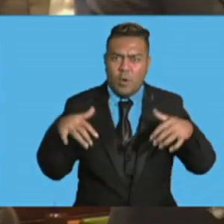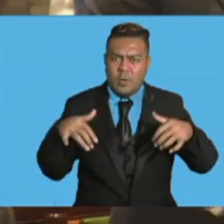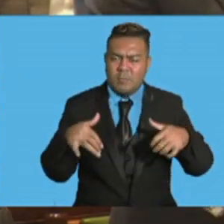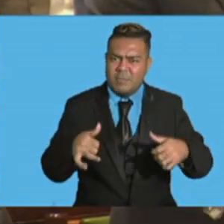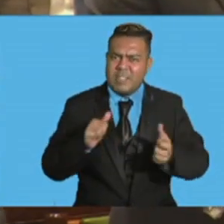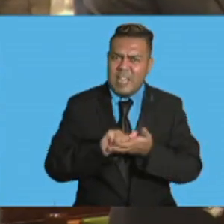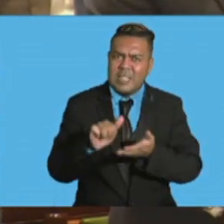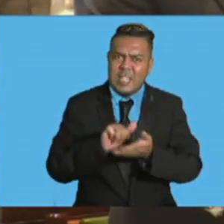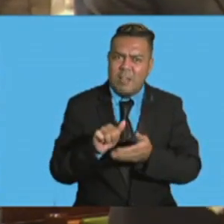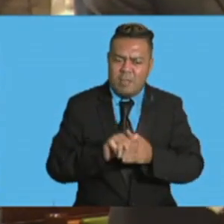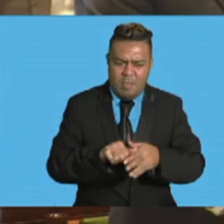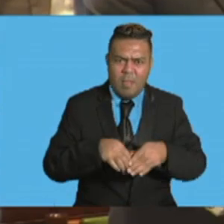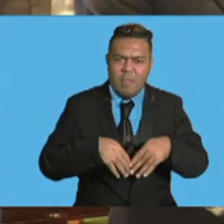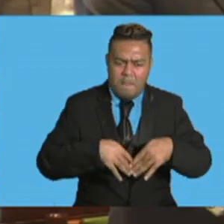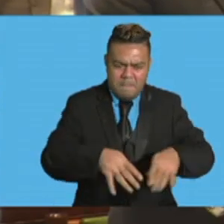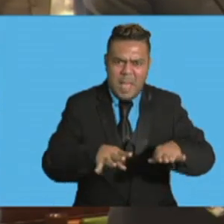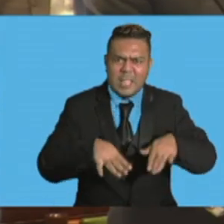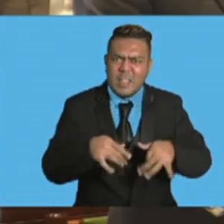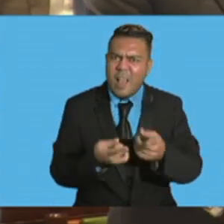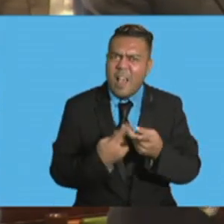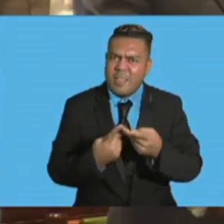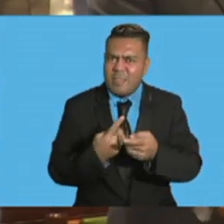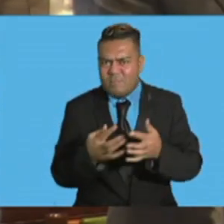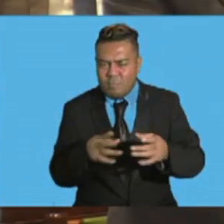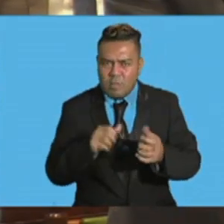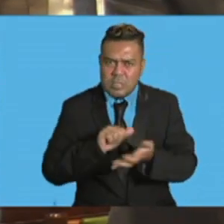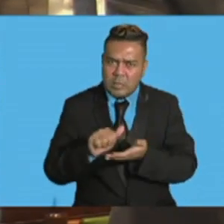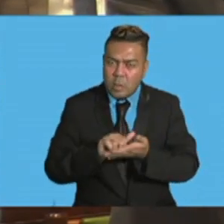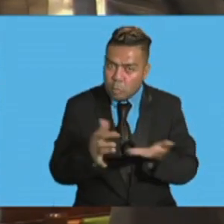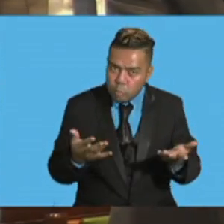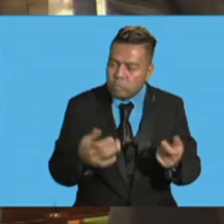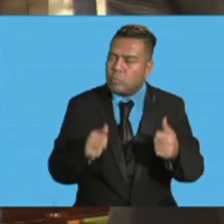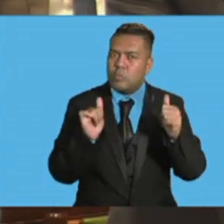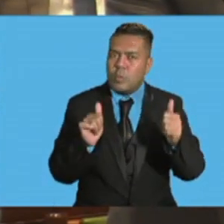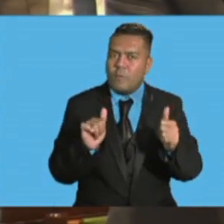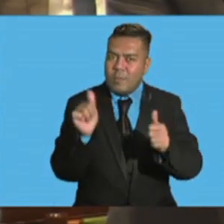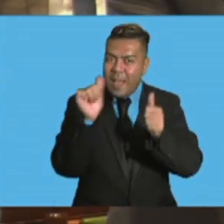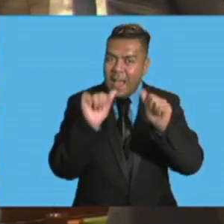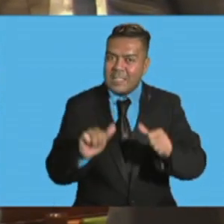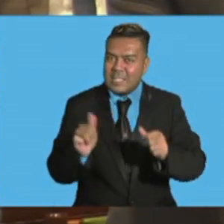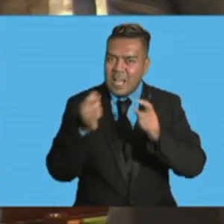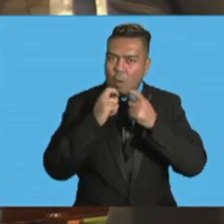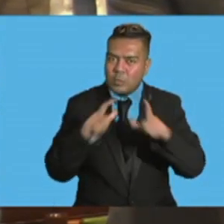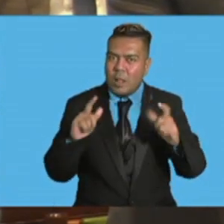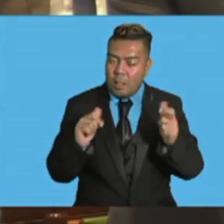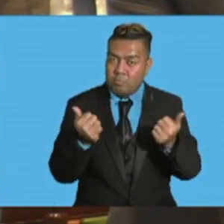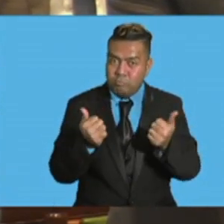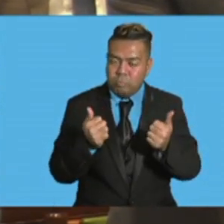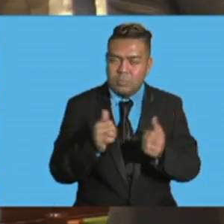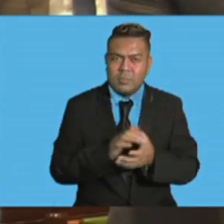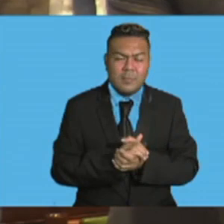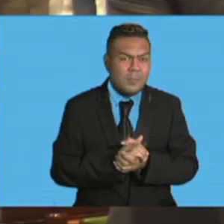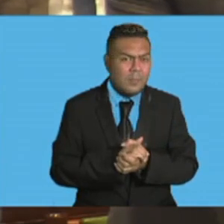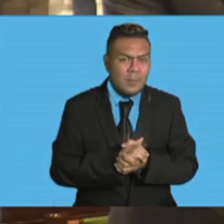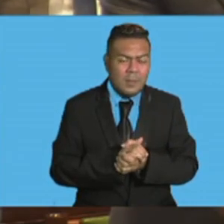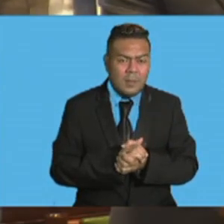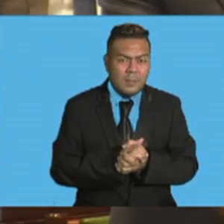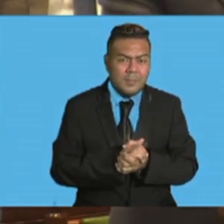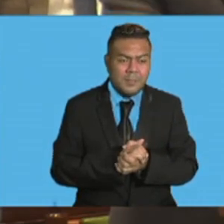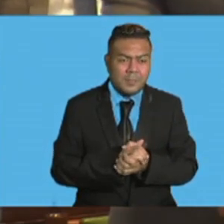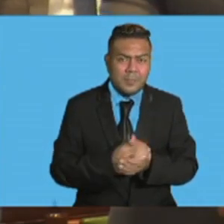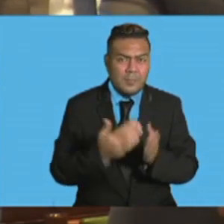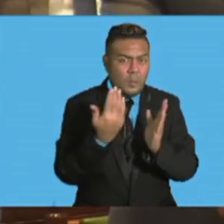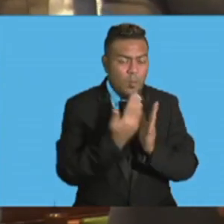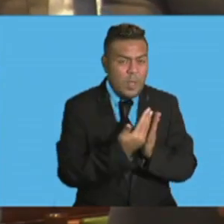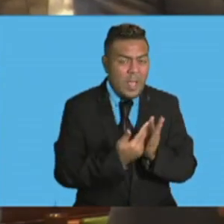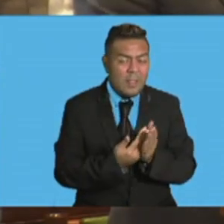goods, and many other products, including from the Fiji Arts Council, Mr. Speaker, sir. Mr. Speaker, sir, of course,